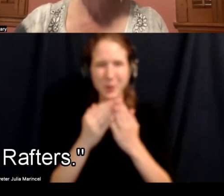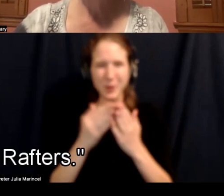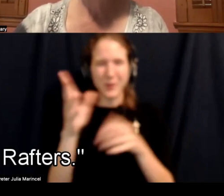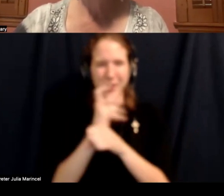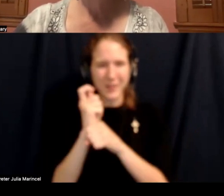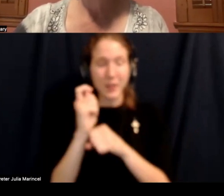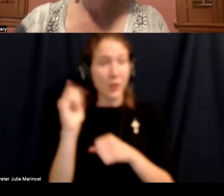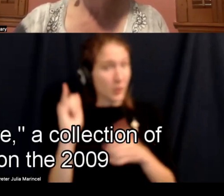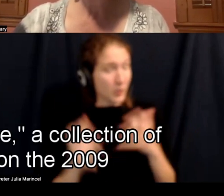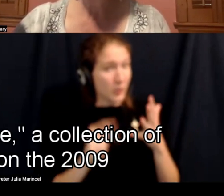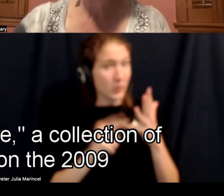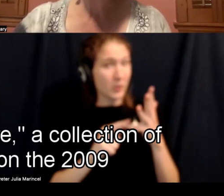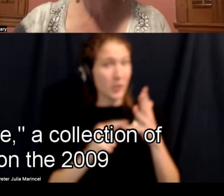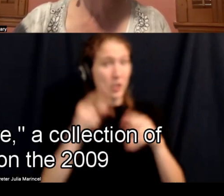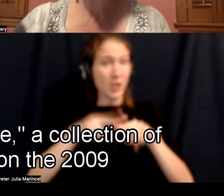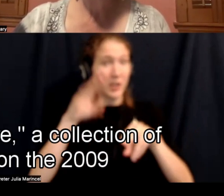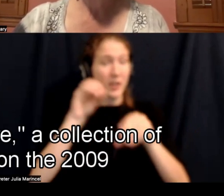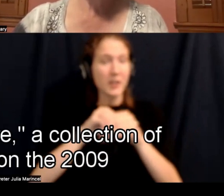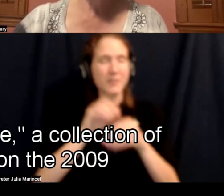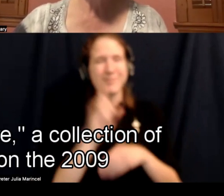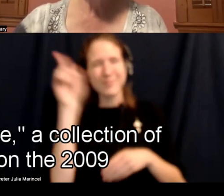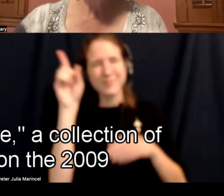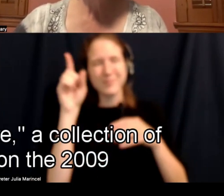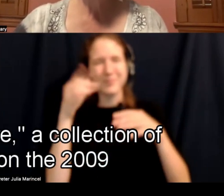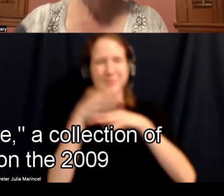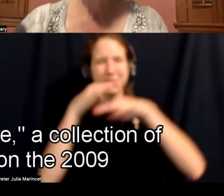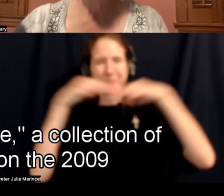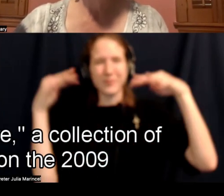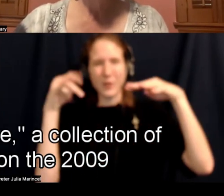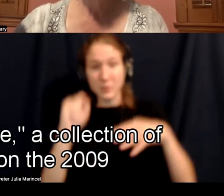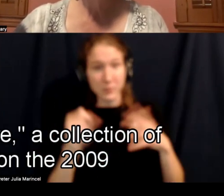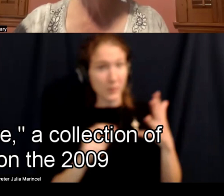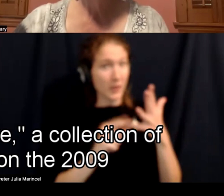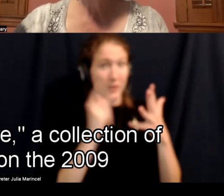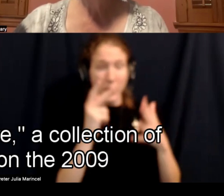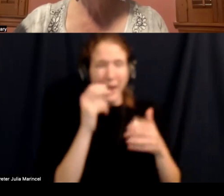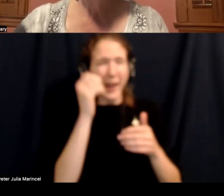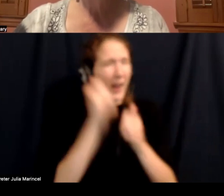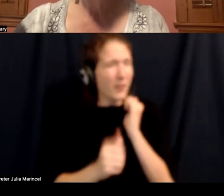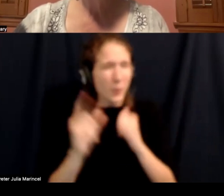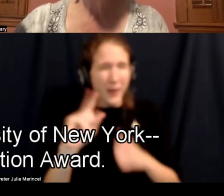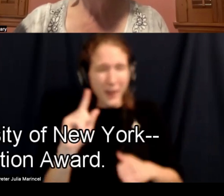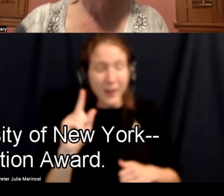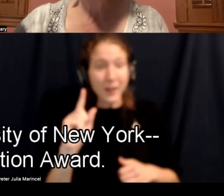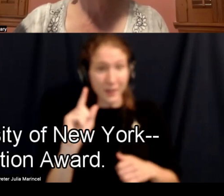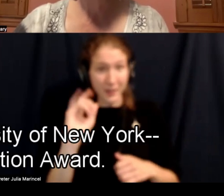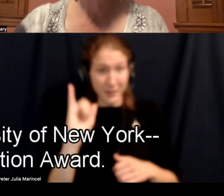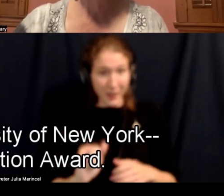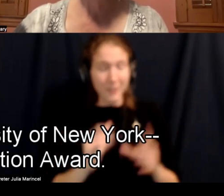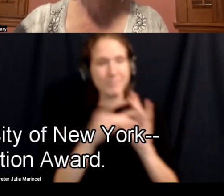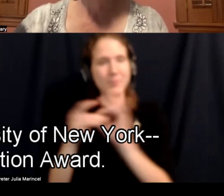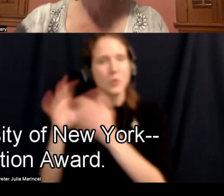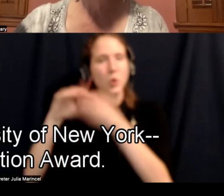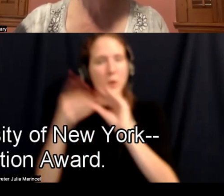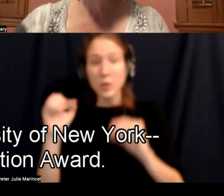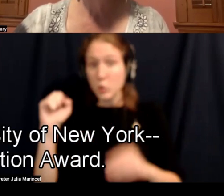in the Rafters. I See You Everywhere, a collection of linked stories, won the 2009 SUNY, State University